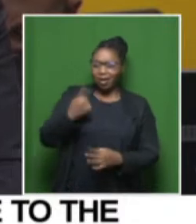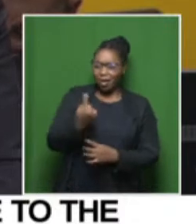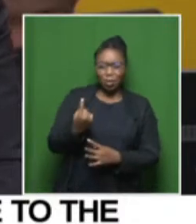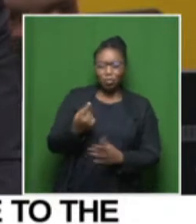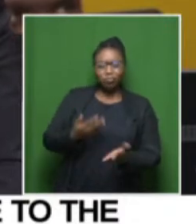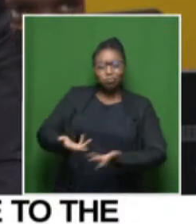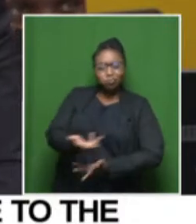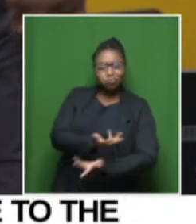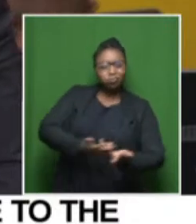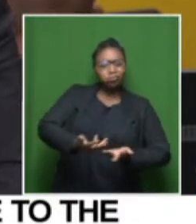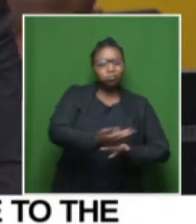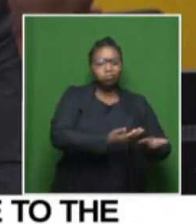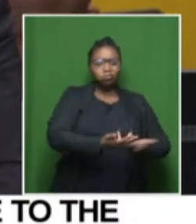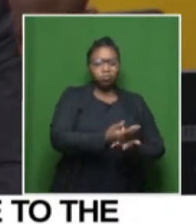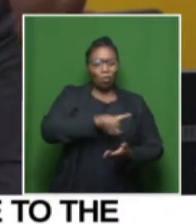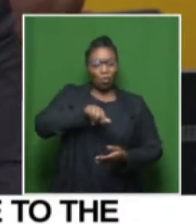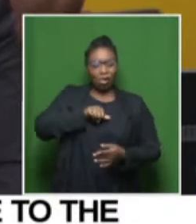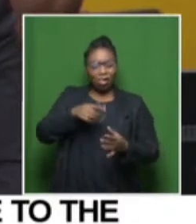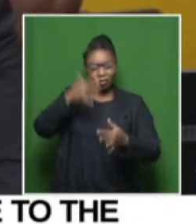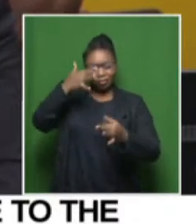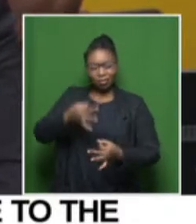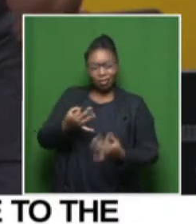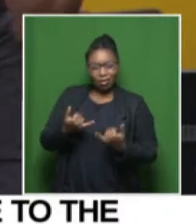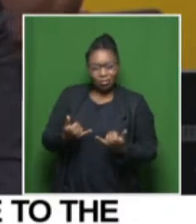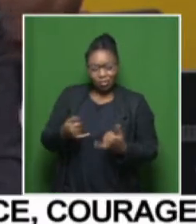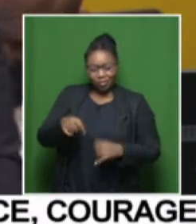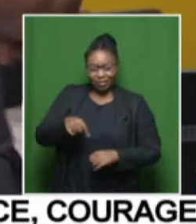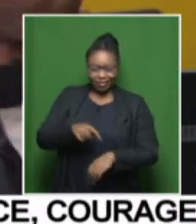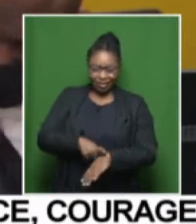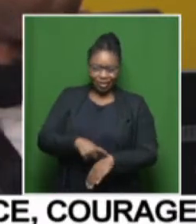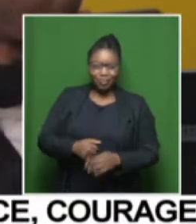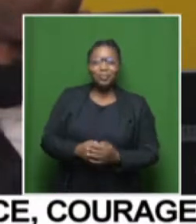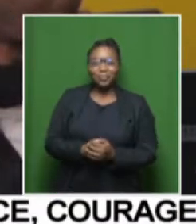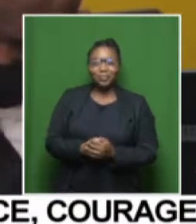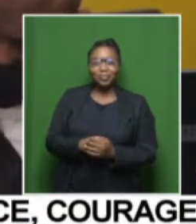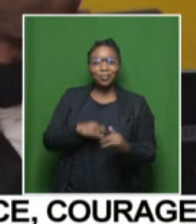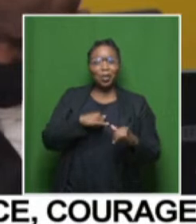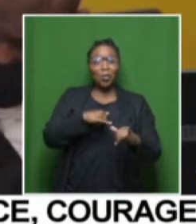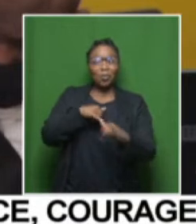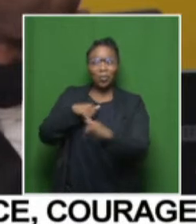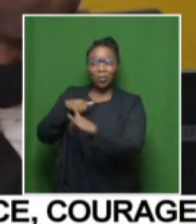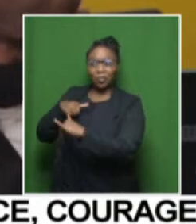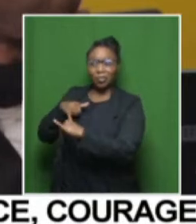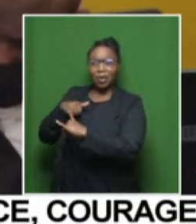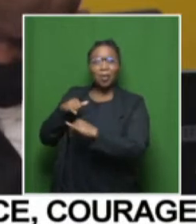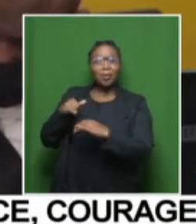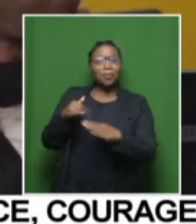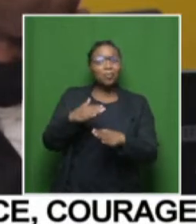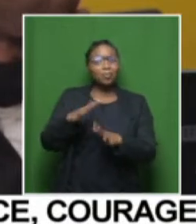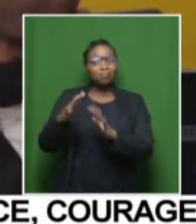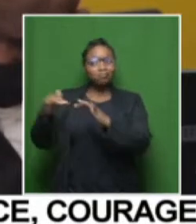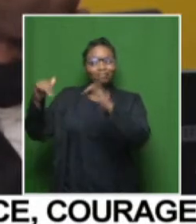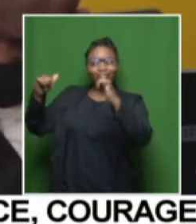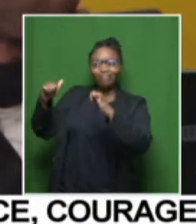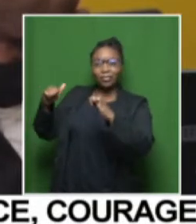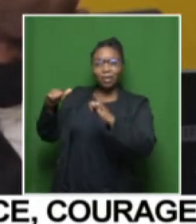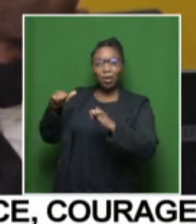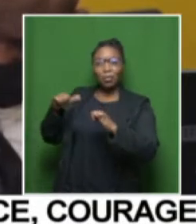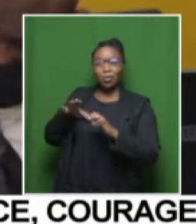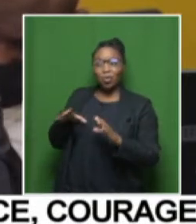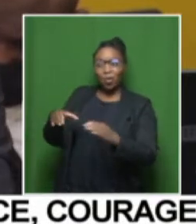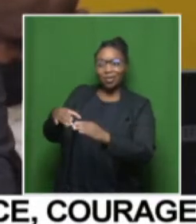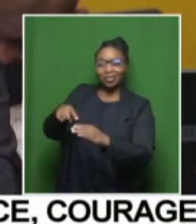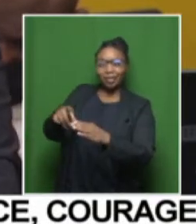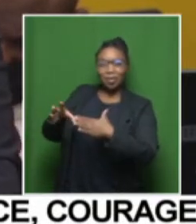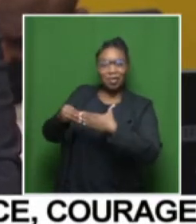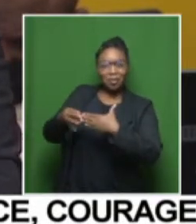this current environment. Similarly, my parliamentary committee members of Finance and